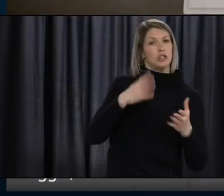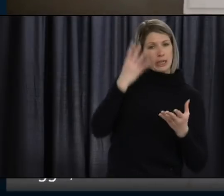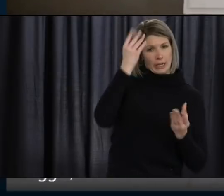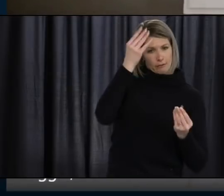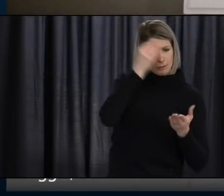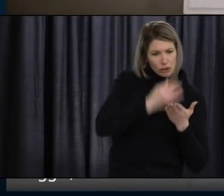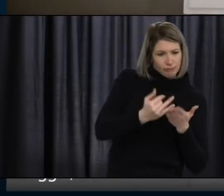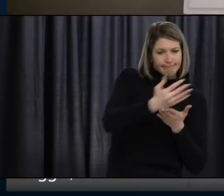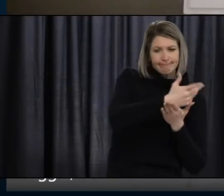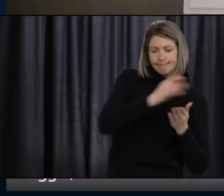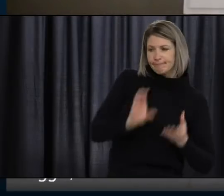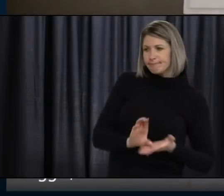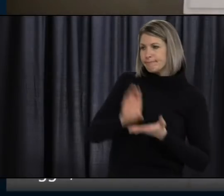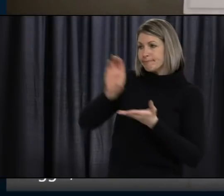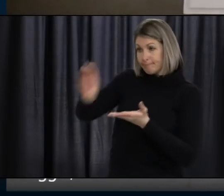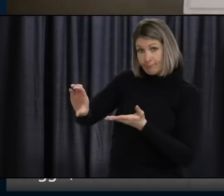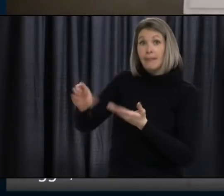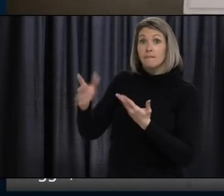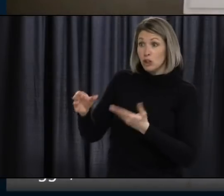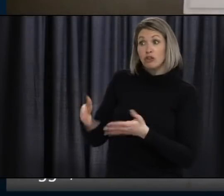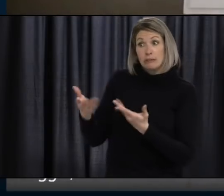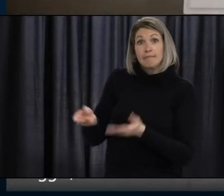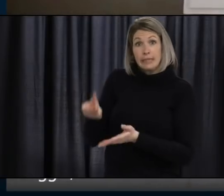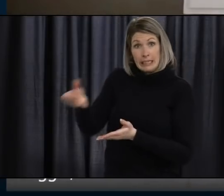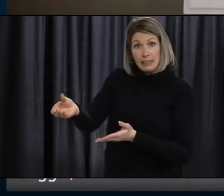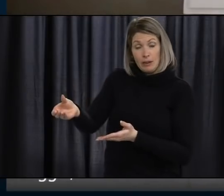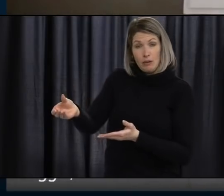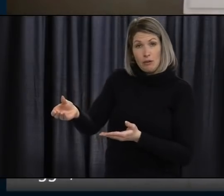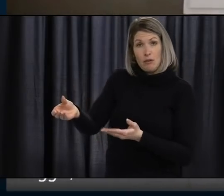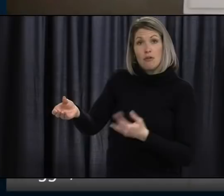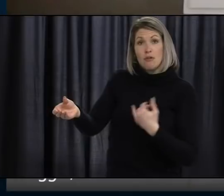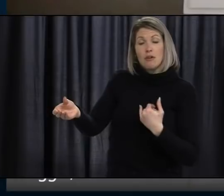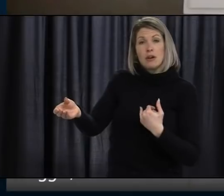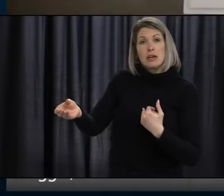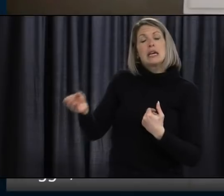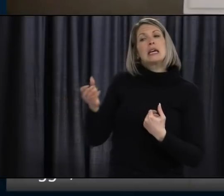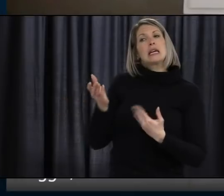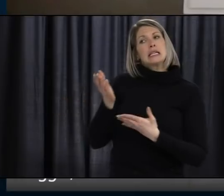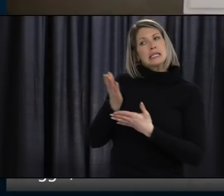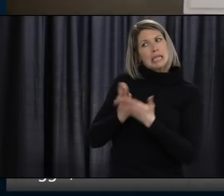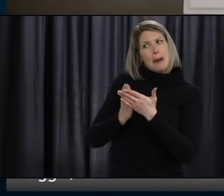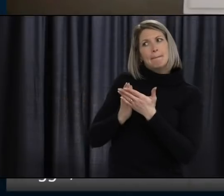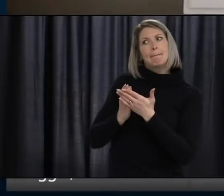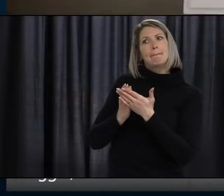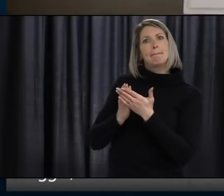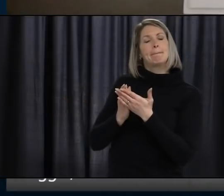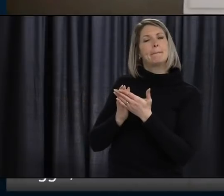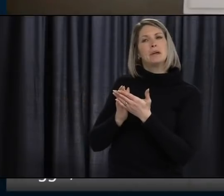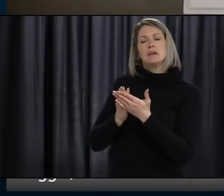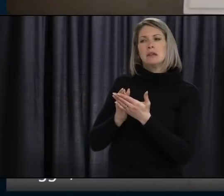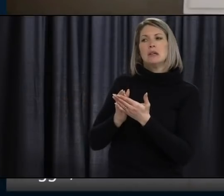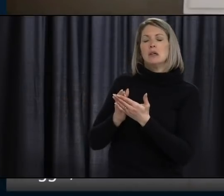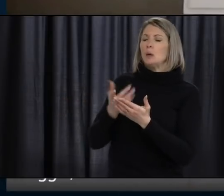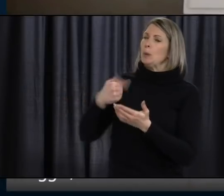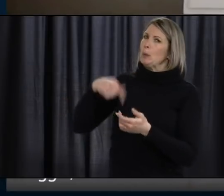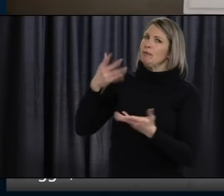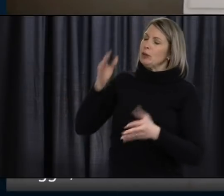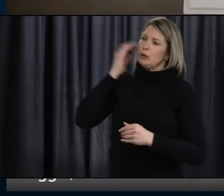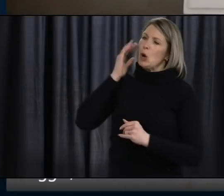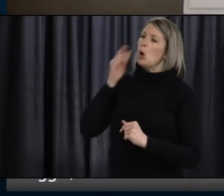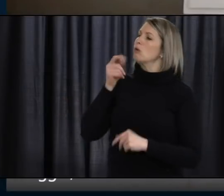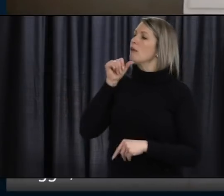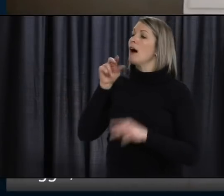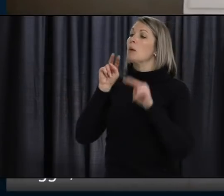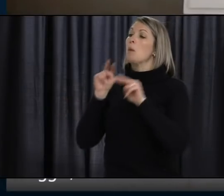Our concern is around simply the fact that these are areas we really need to protect from any